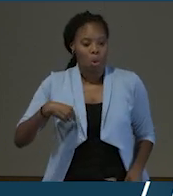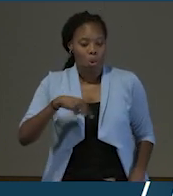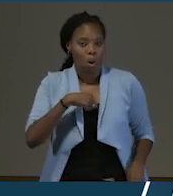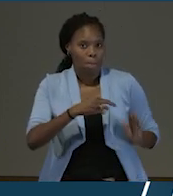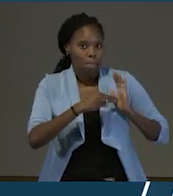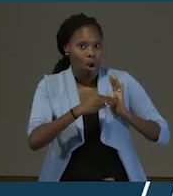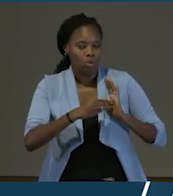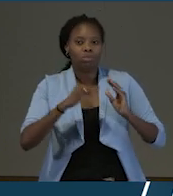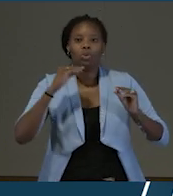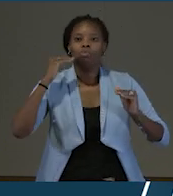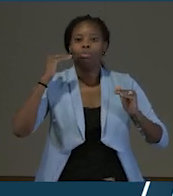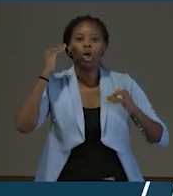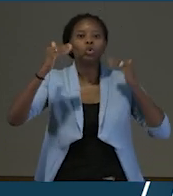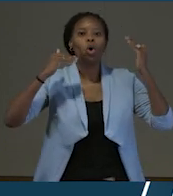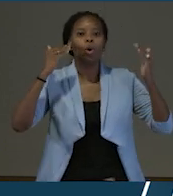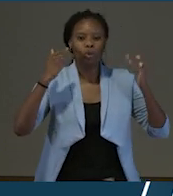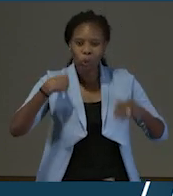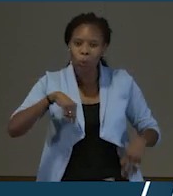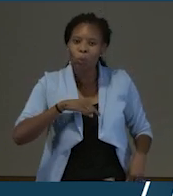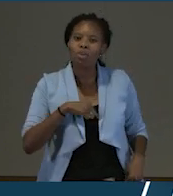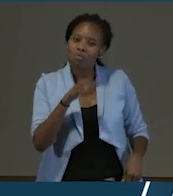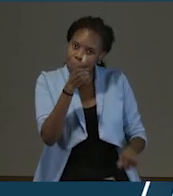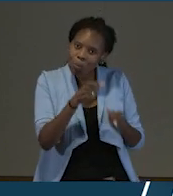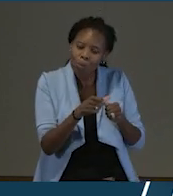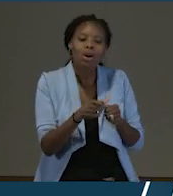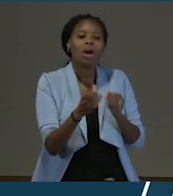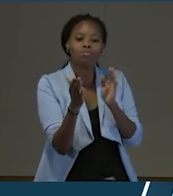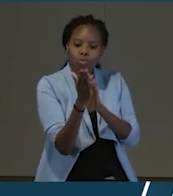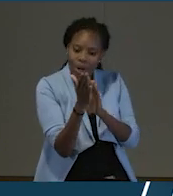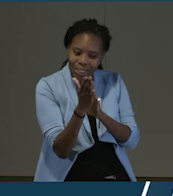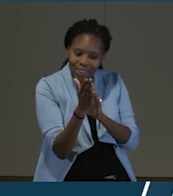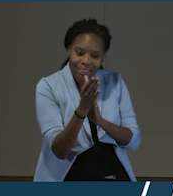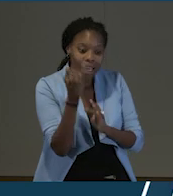practicing. Praise, praise, praise, praise, praise. Lots of praise.